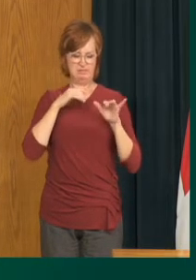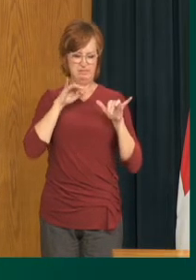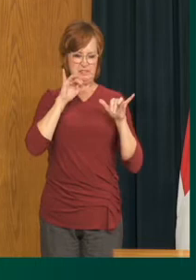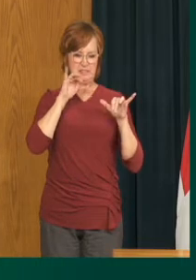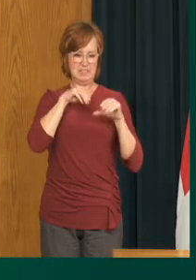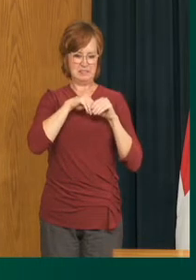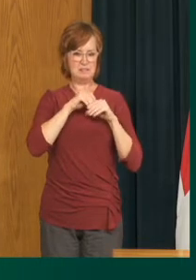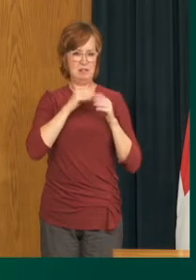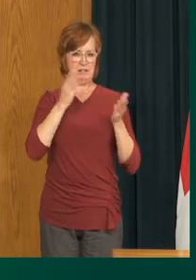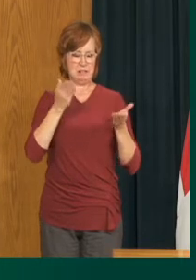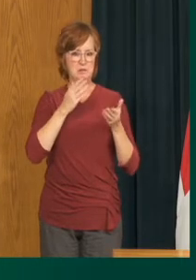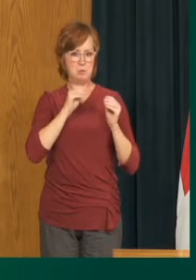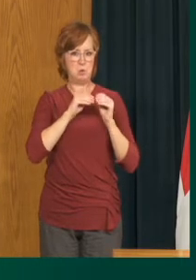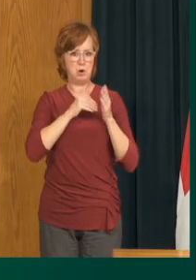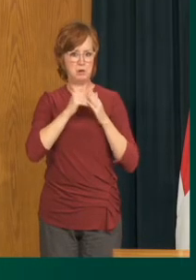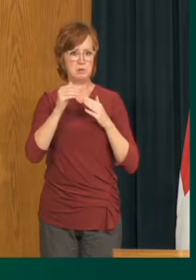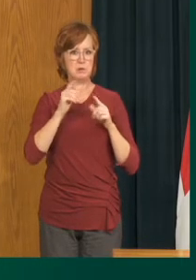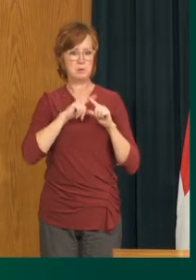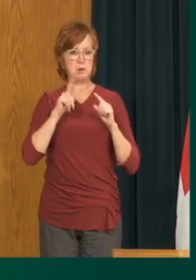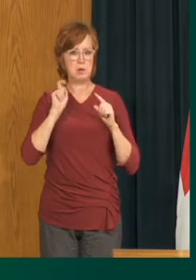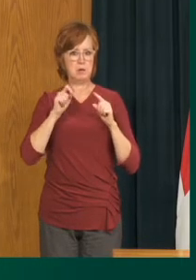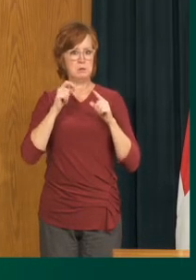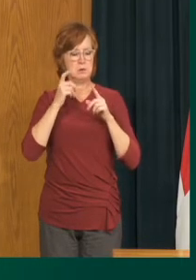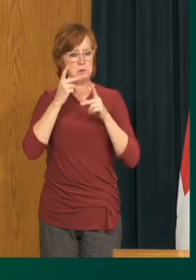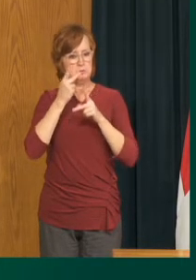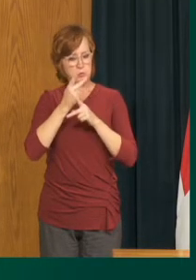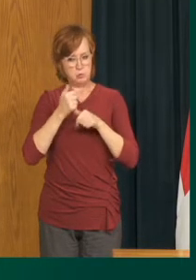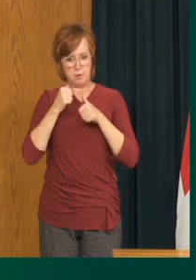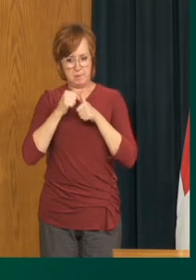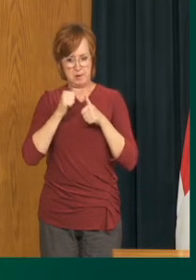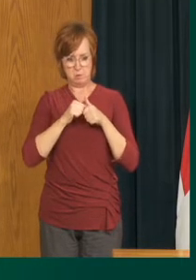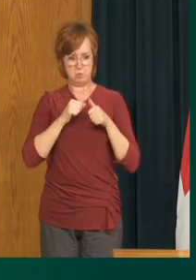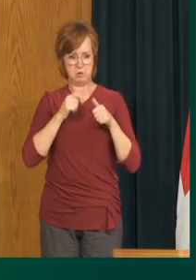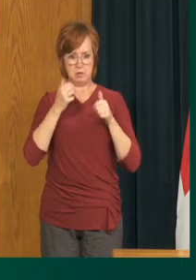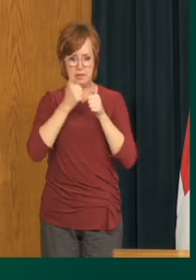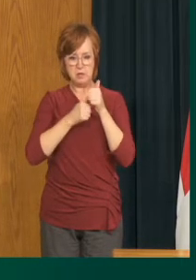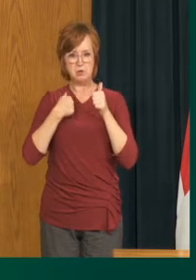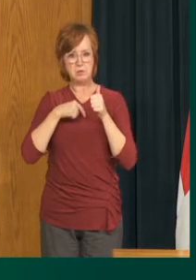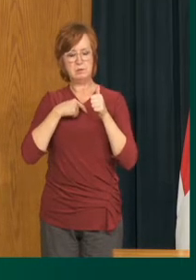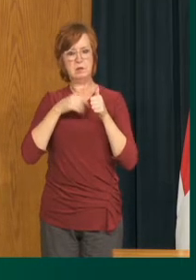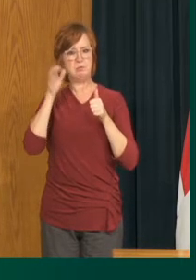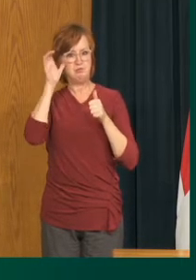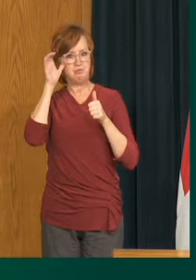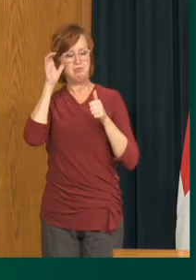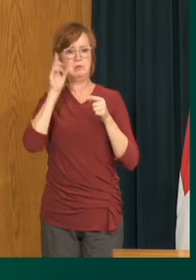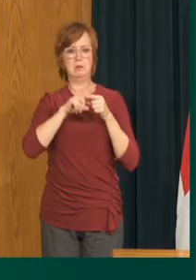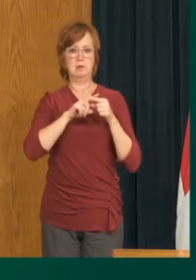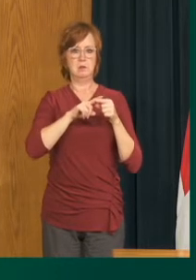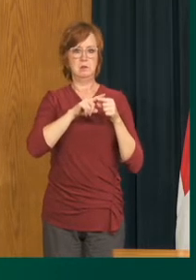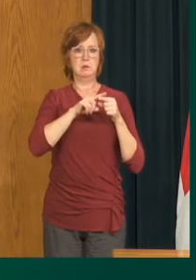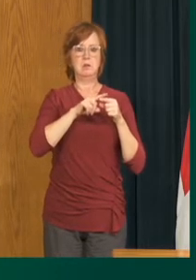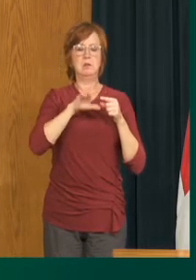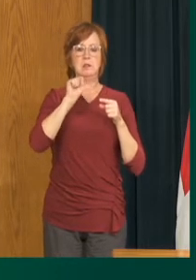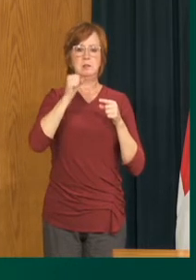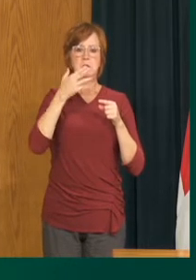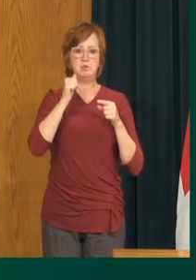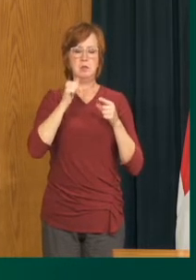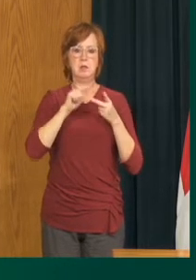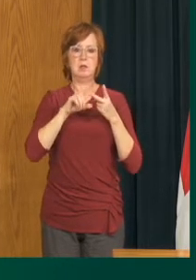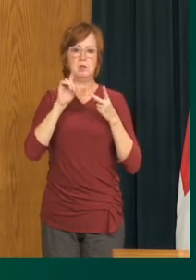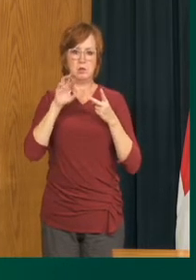to each of us, in whatever way we choose, taking the recommendations of Dr. Shahab and his team very, very seriously.